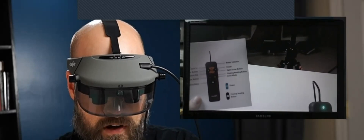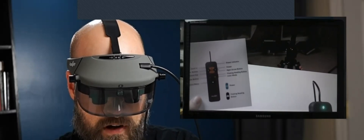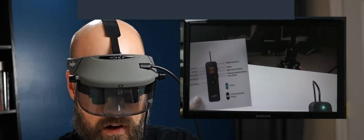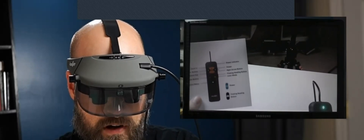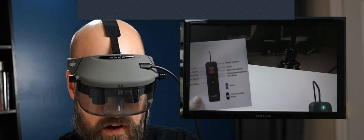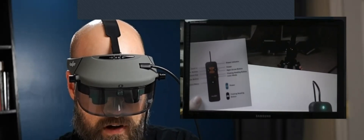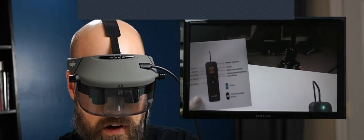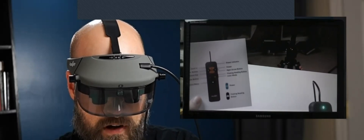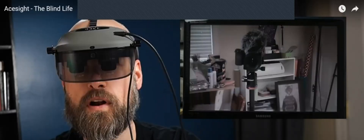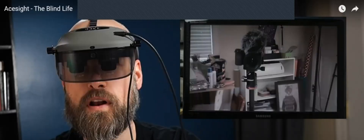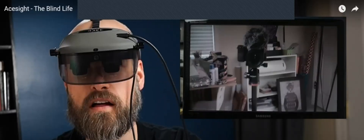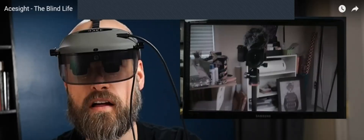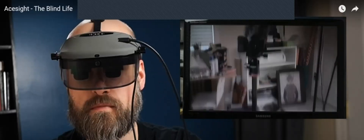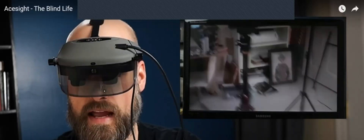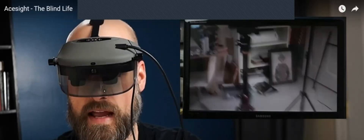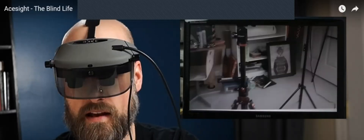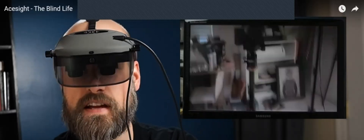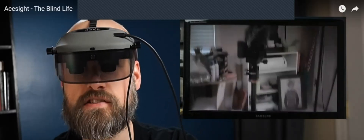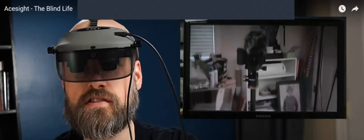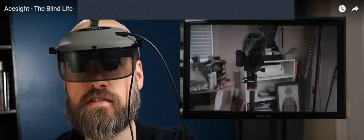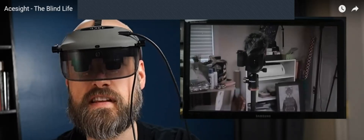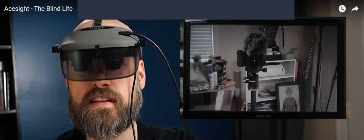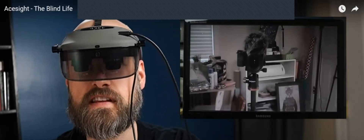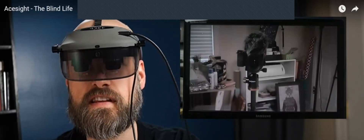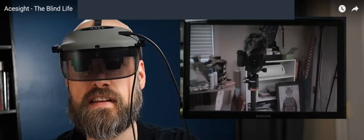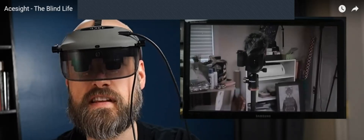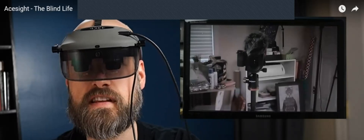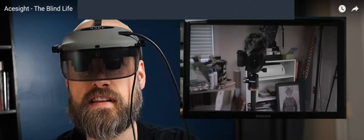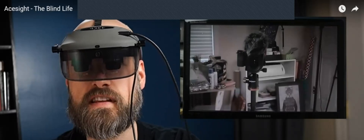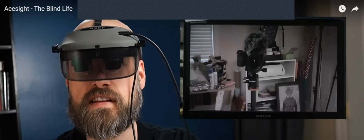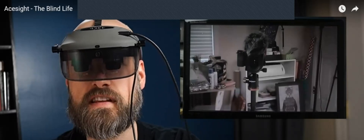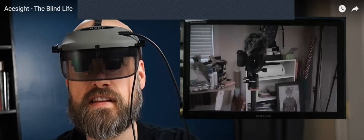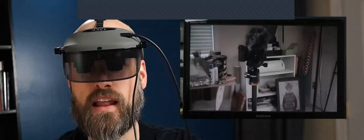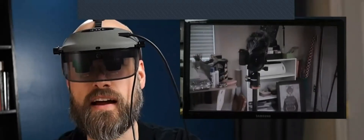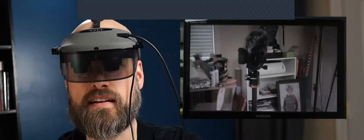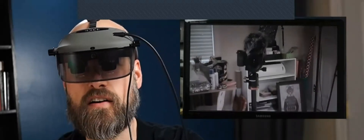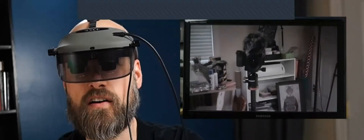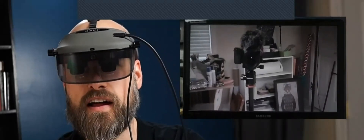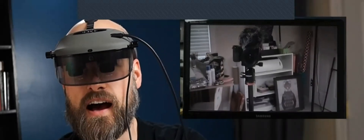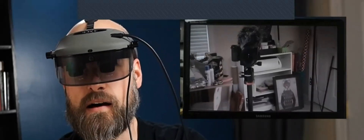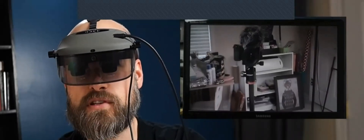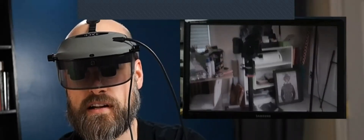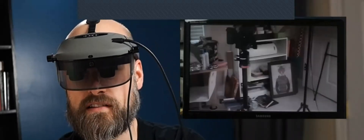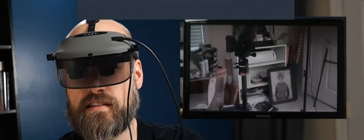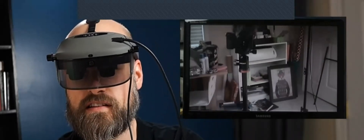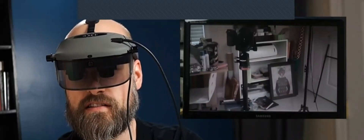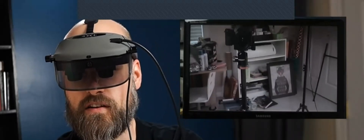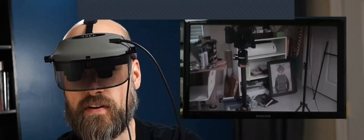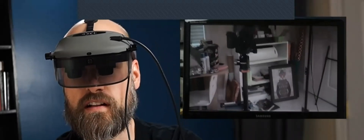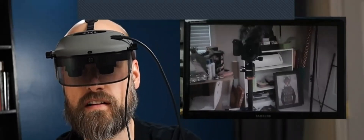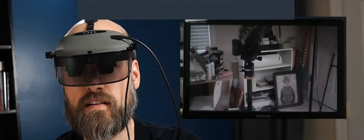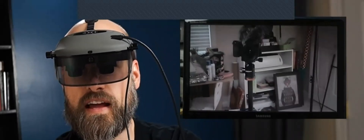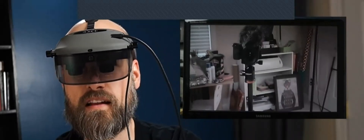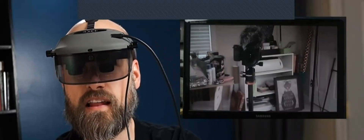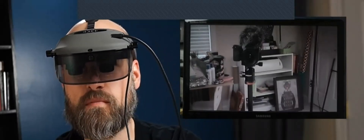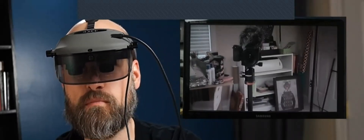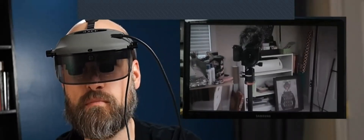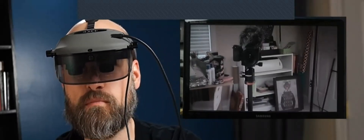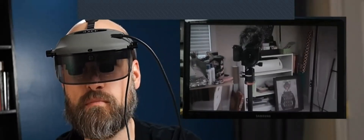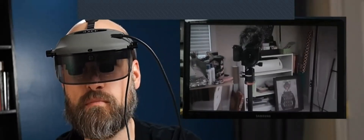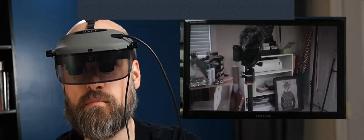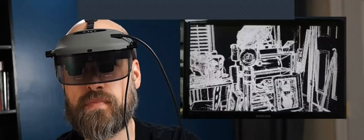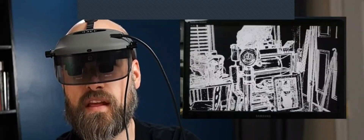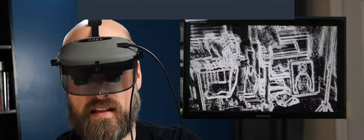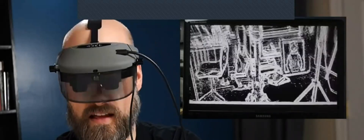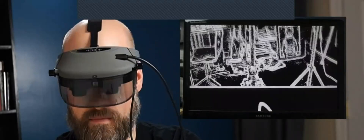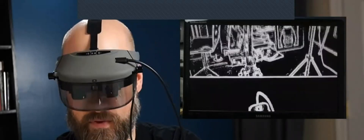color options. Then one of the other main features is you can put an outline on objects. So if I click on the outline